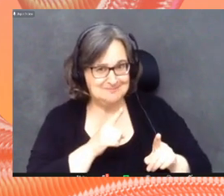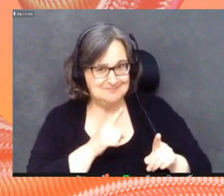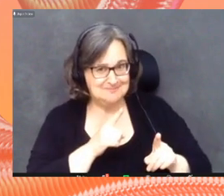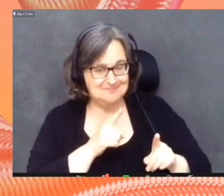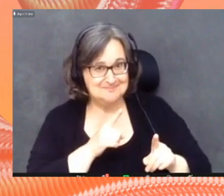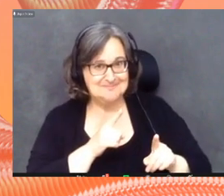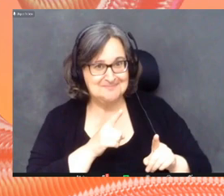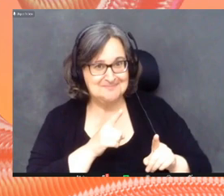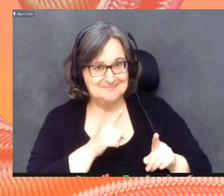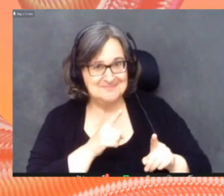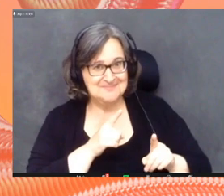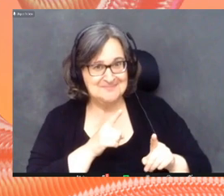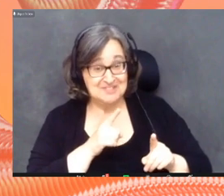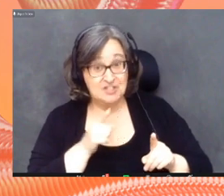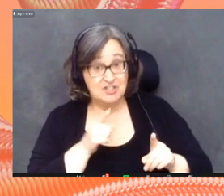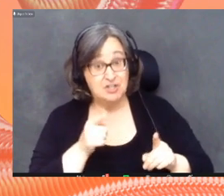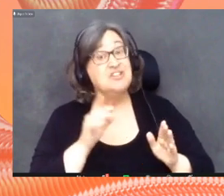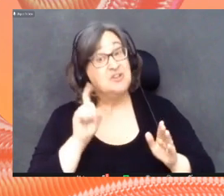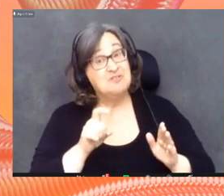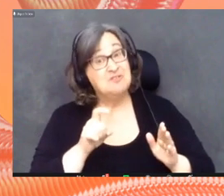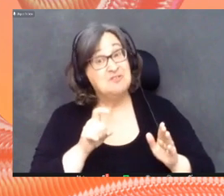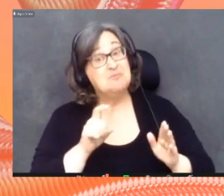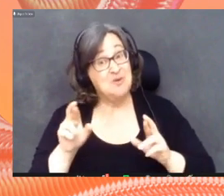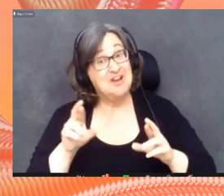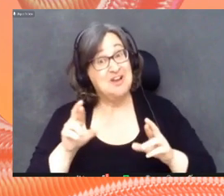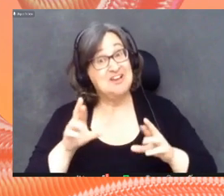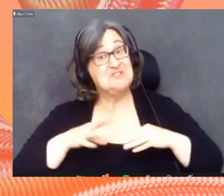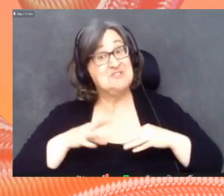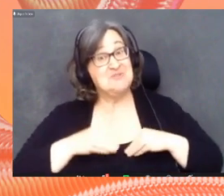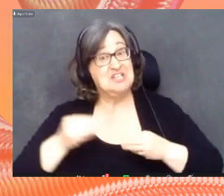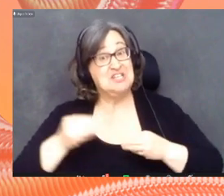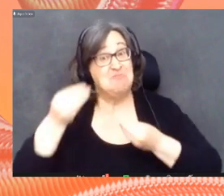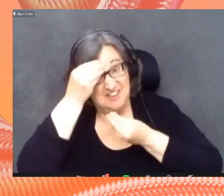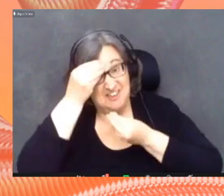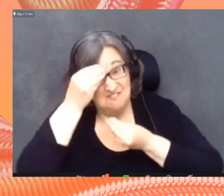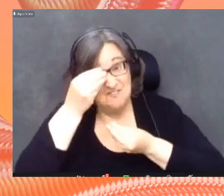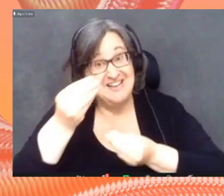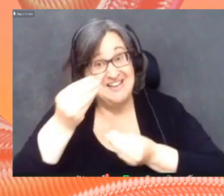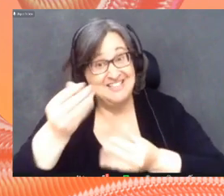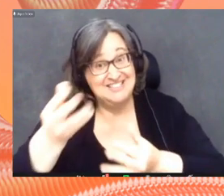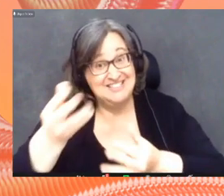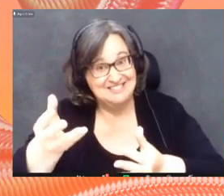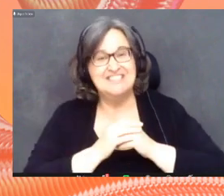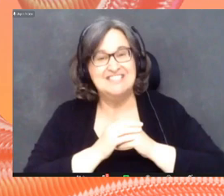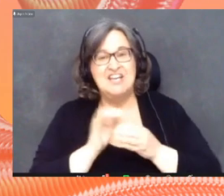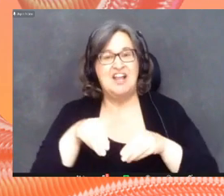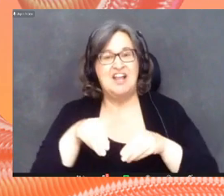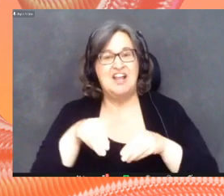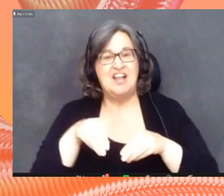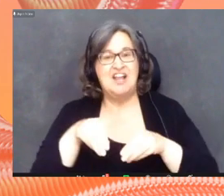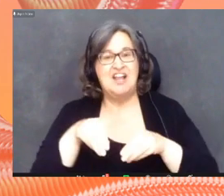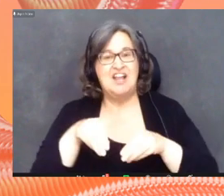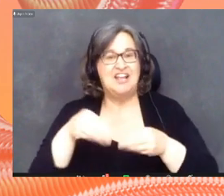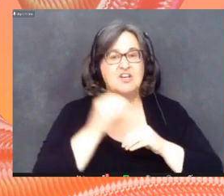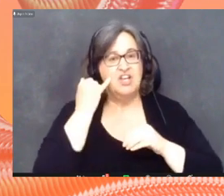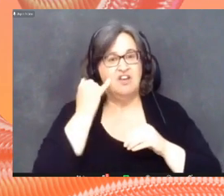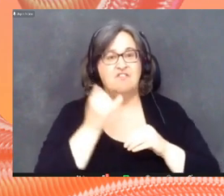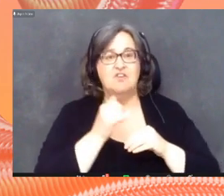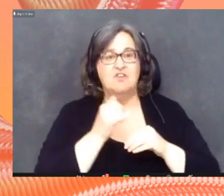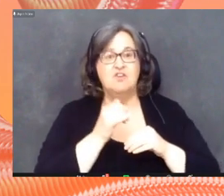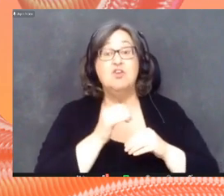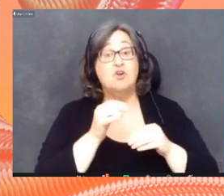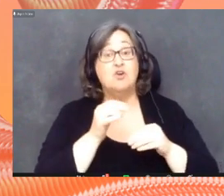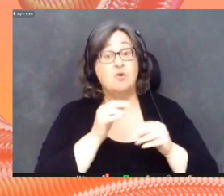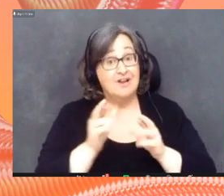if you're prepared to accept the information that is given, if you're prepared to actually ask the